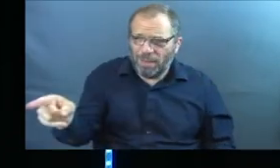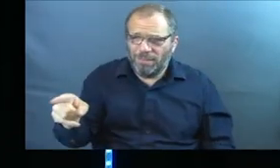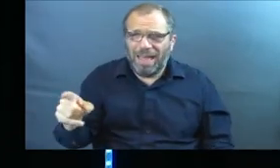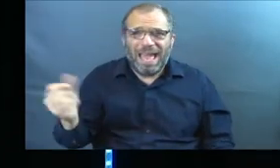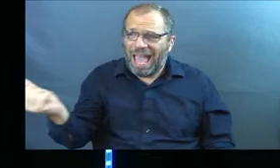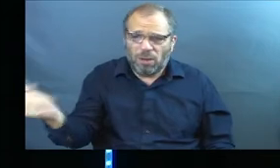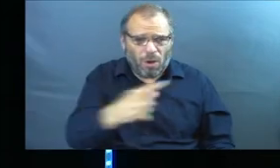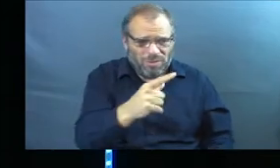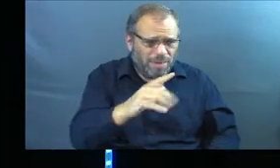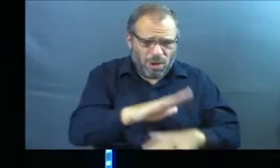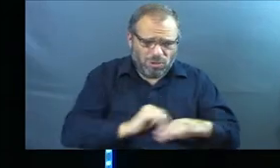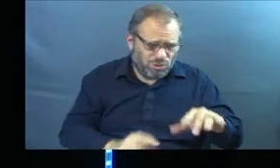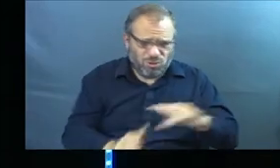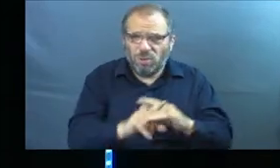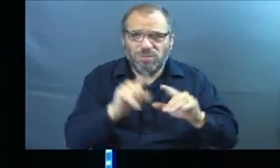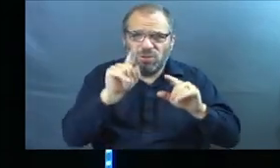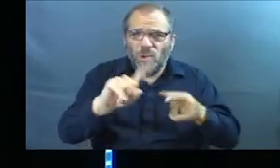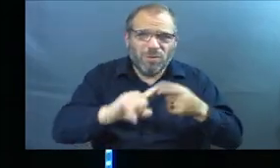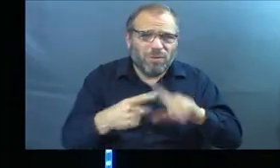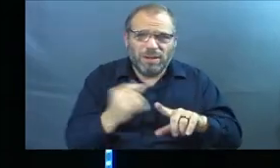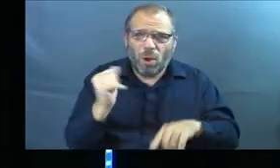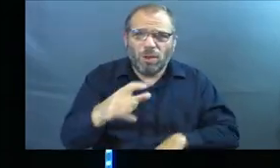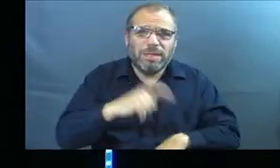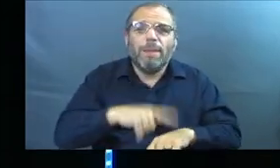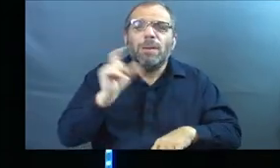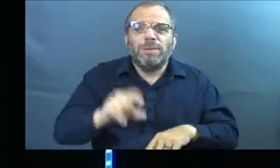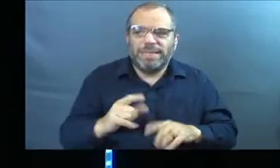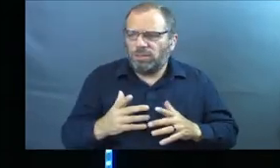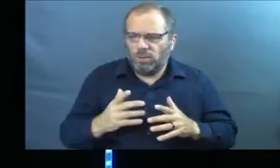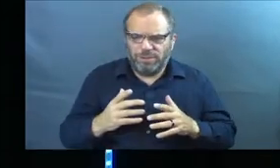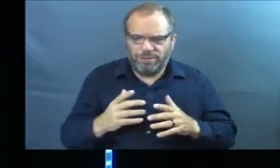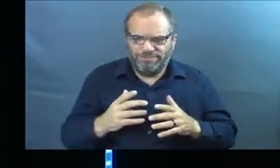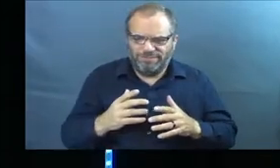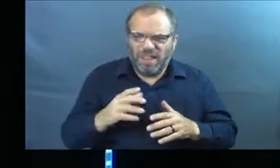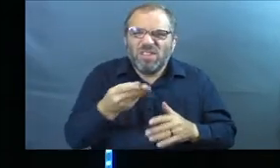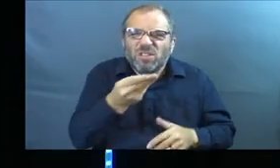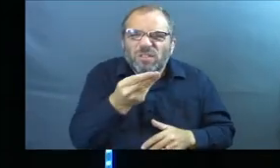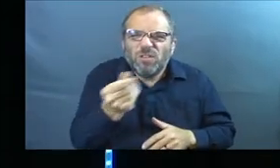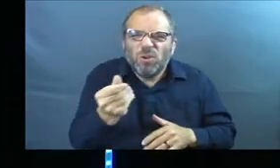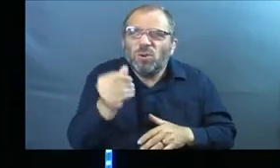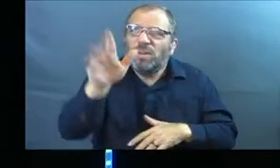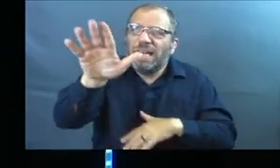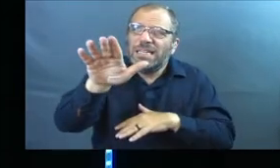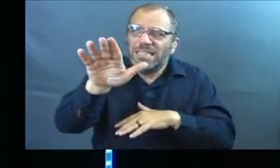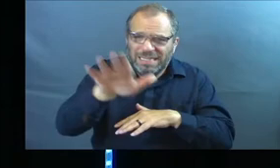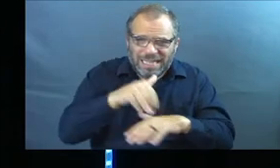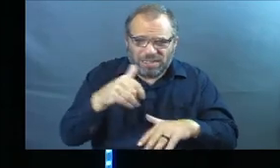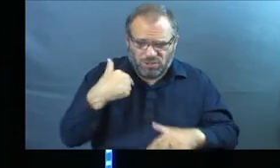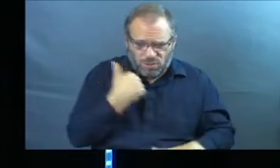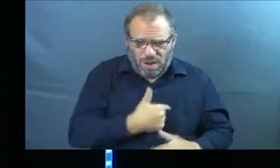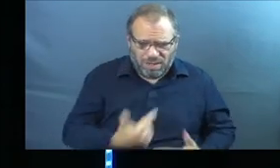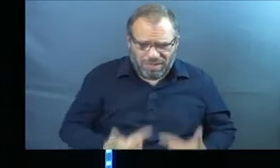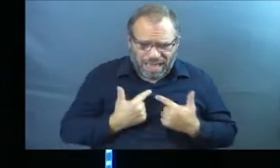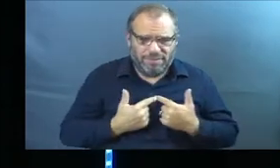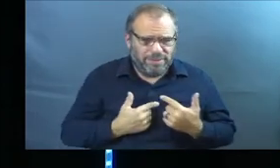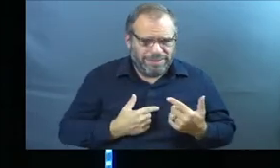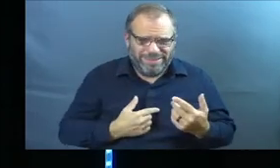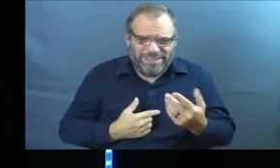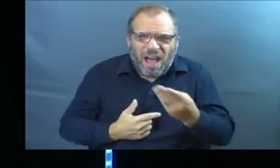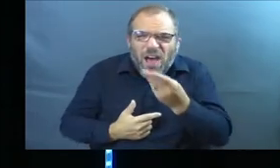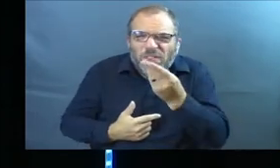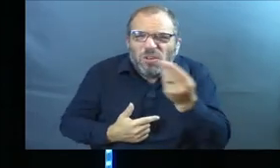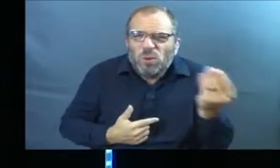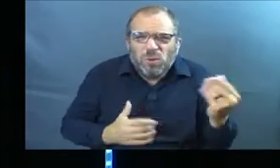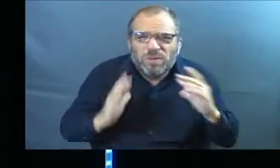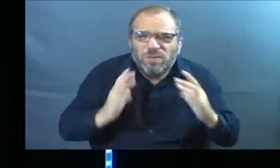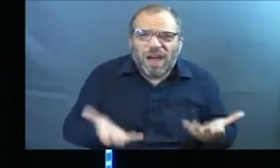called to absolutely have to show up for you every single time. But we need those core, those few, that God sends our way and says, you guys are going to do life together. You guys are going to figure